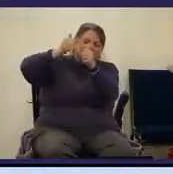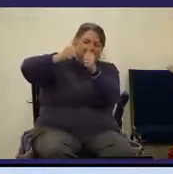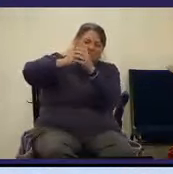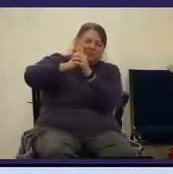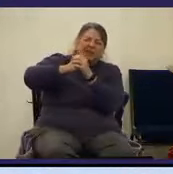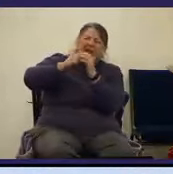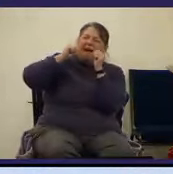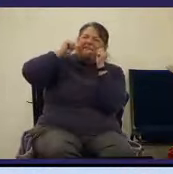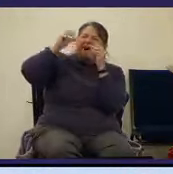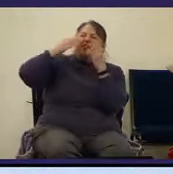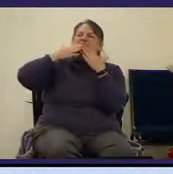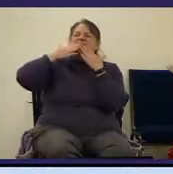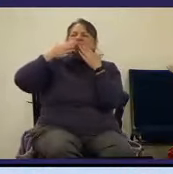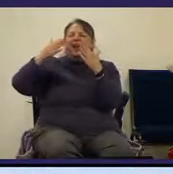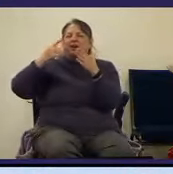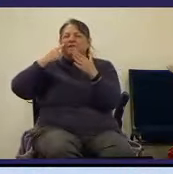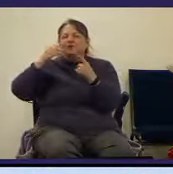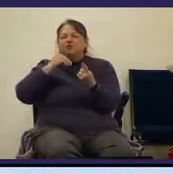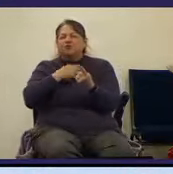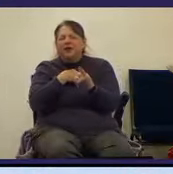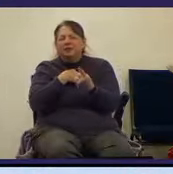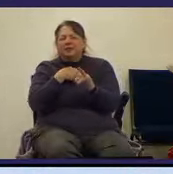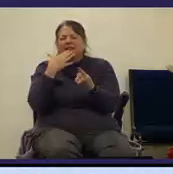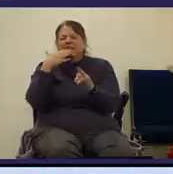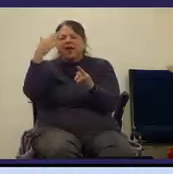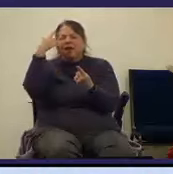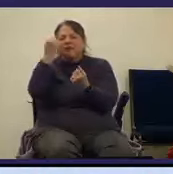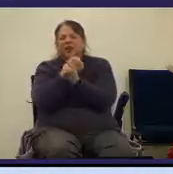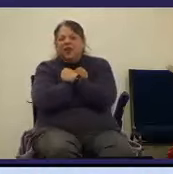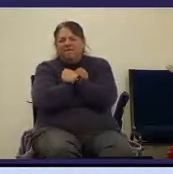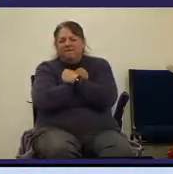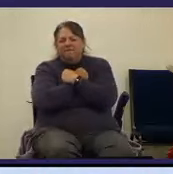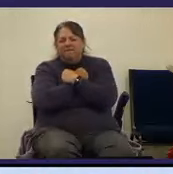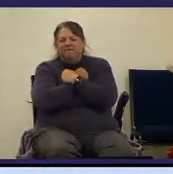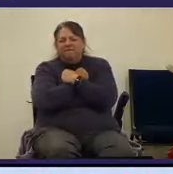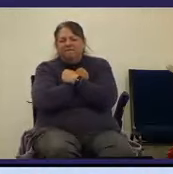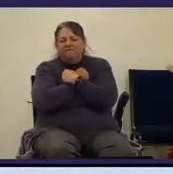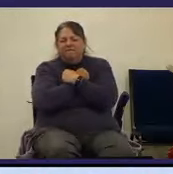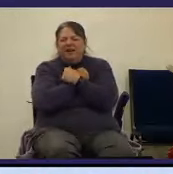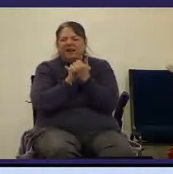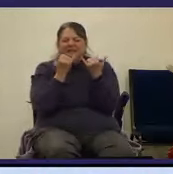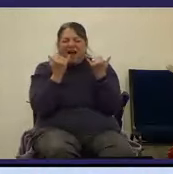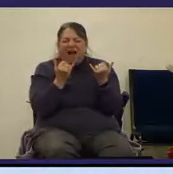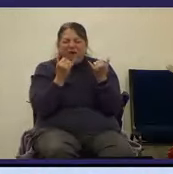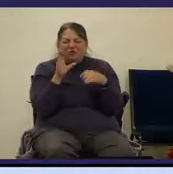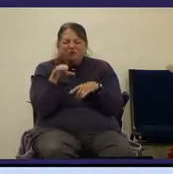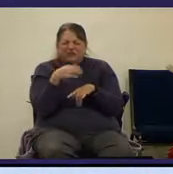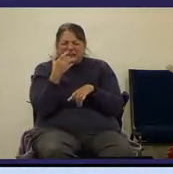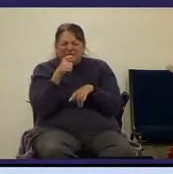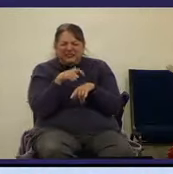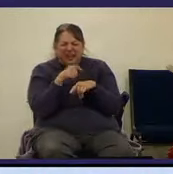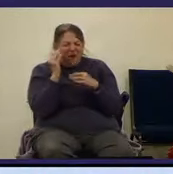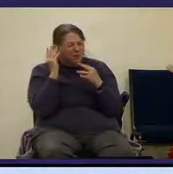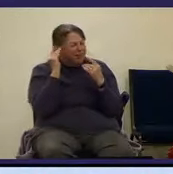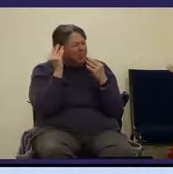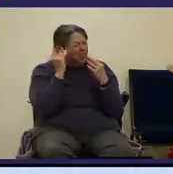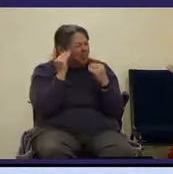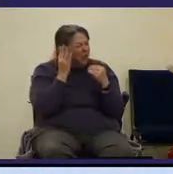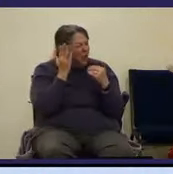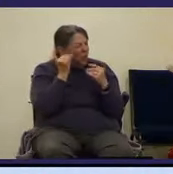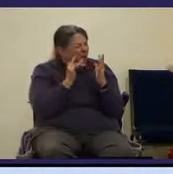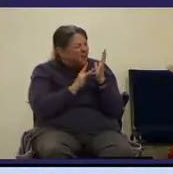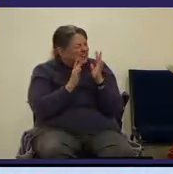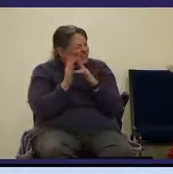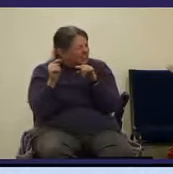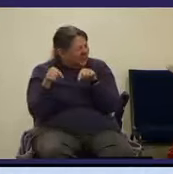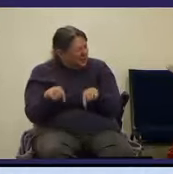your reminder, dear Jesus. What a wonderful time of the year to think about the reality of the Christ who came as a